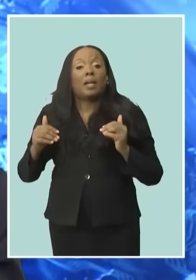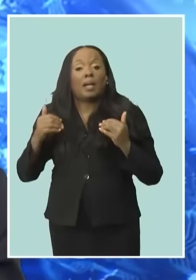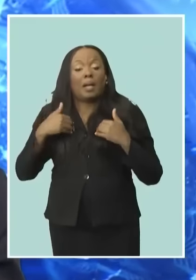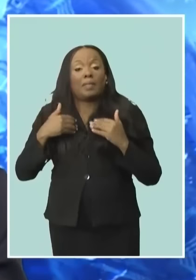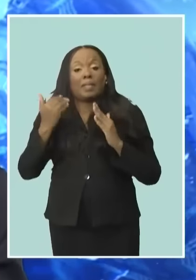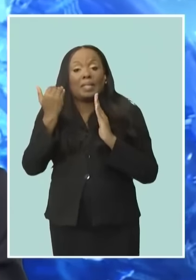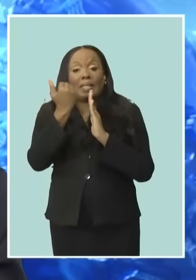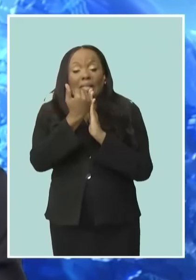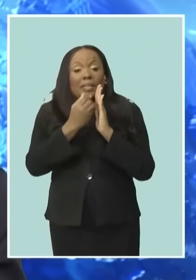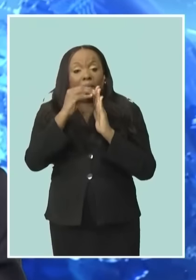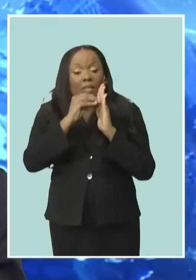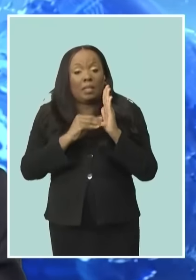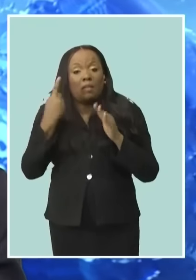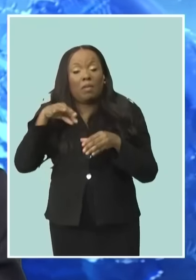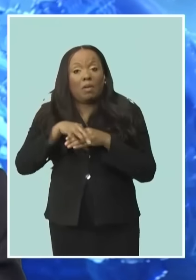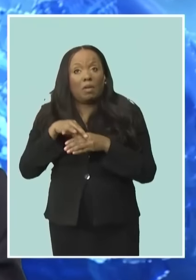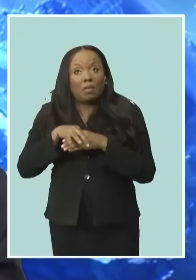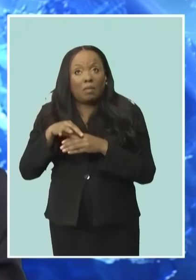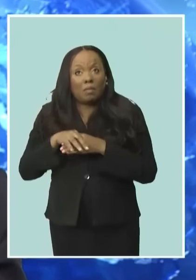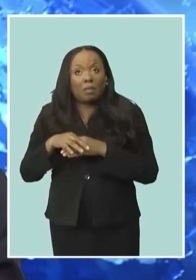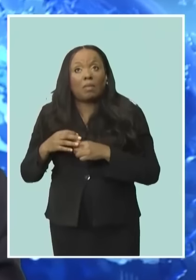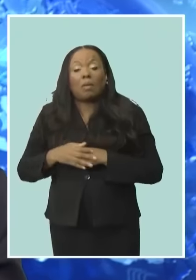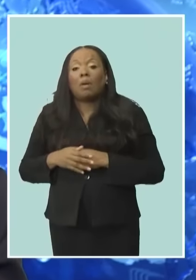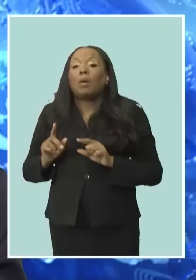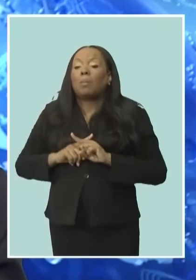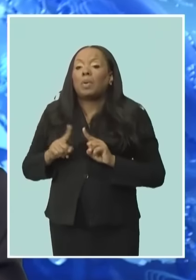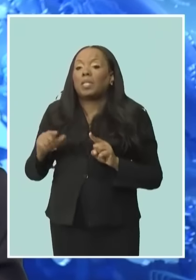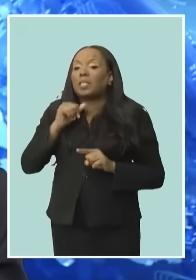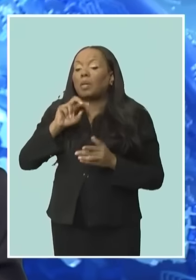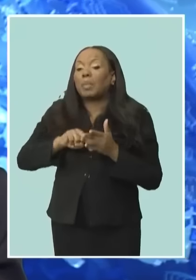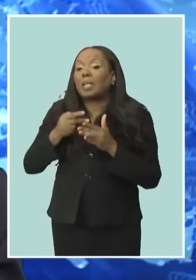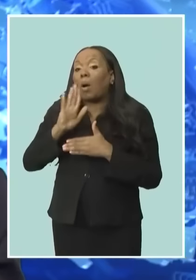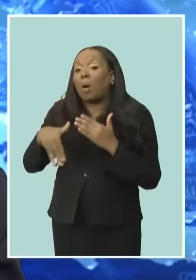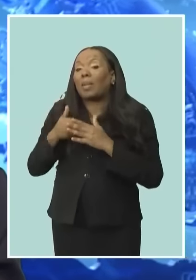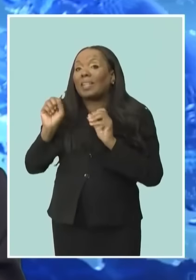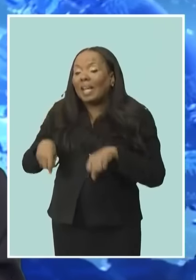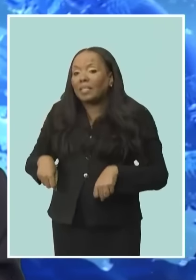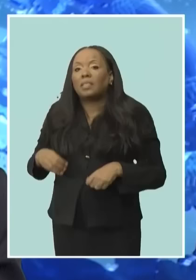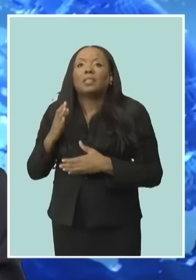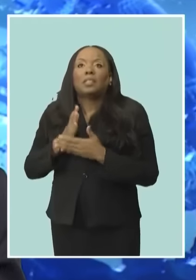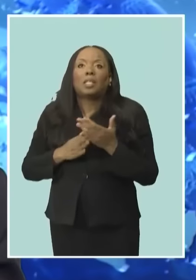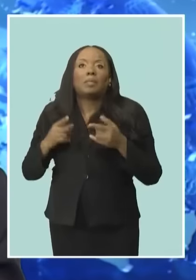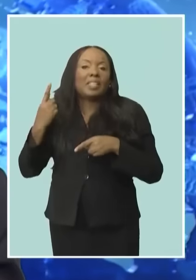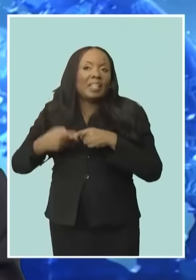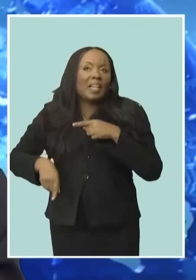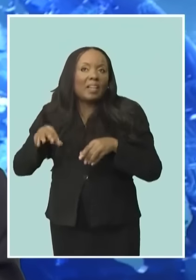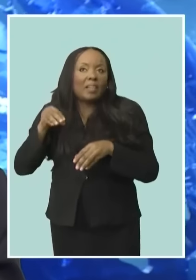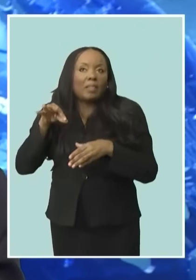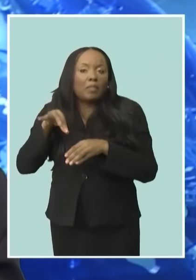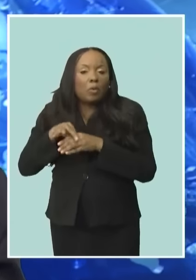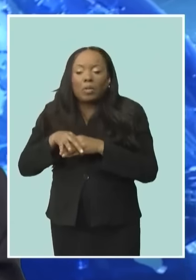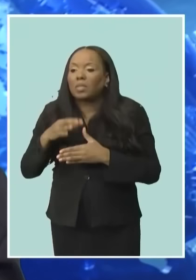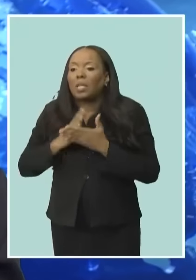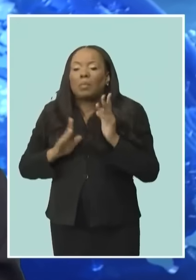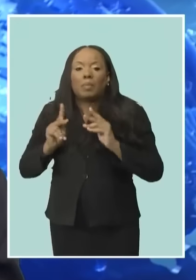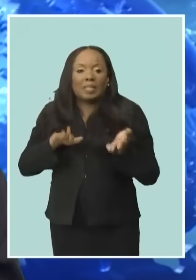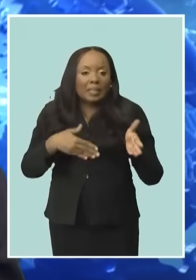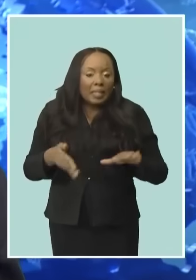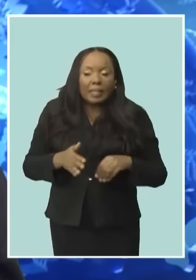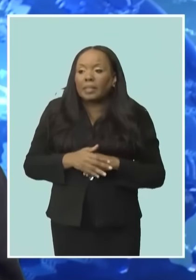this last election that we have over 2,000 people who are registered that are not able to vote because they've either moved, died, or are